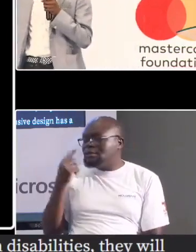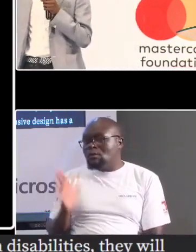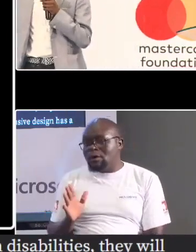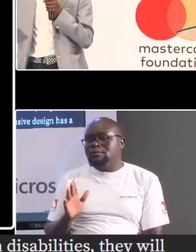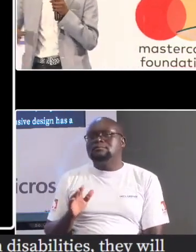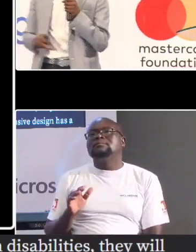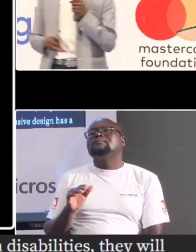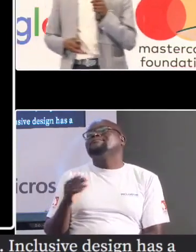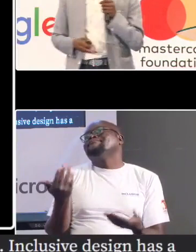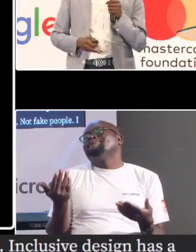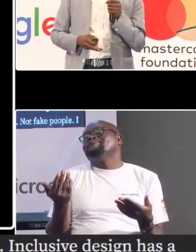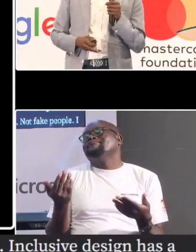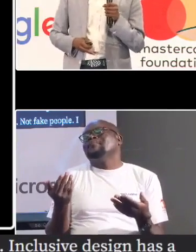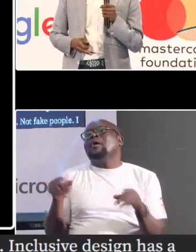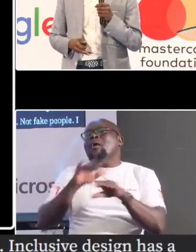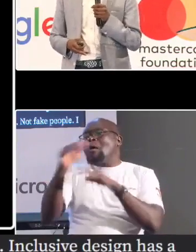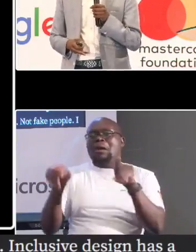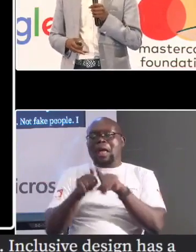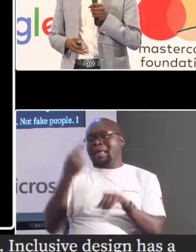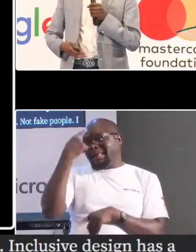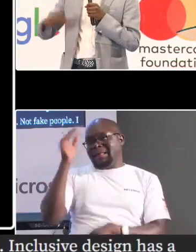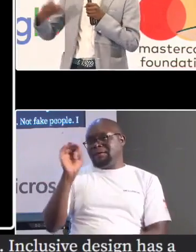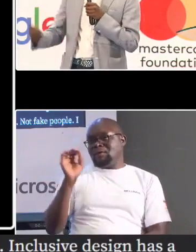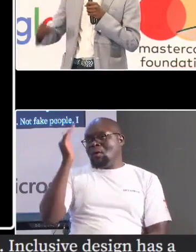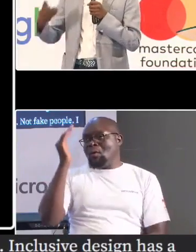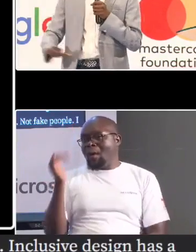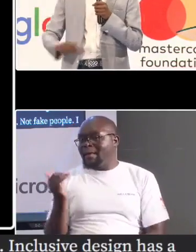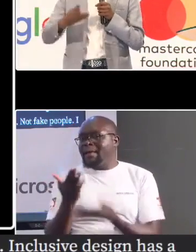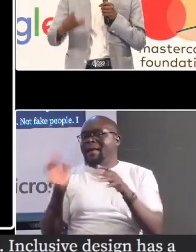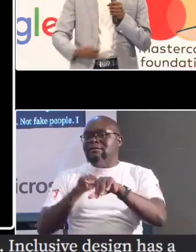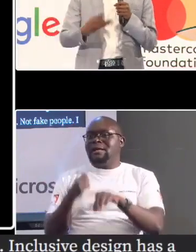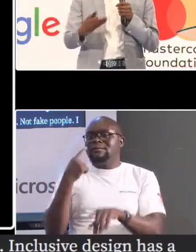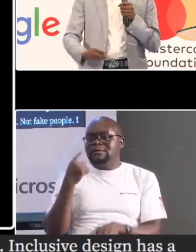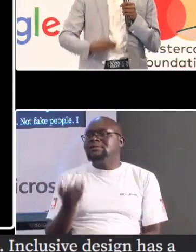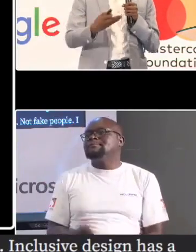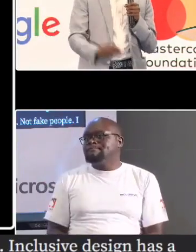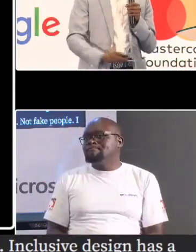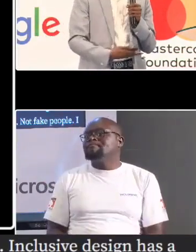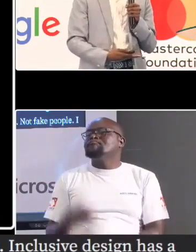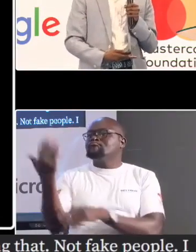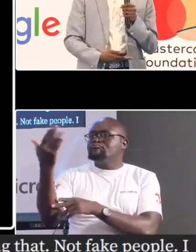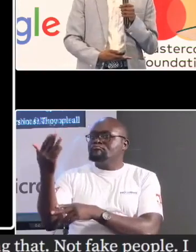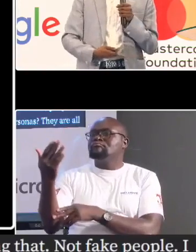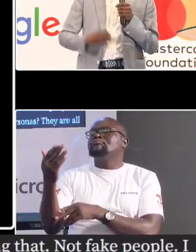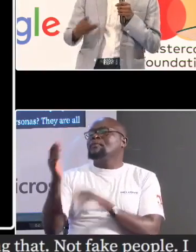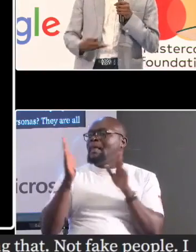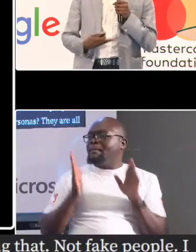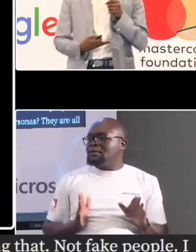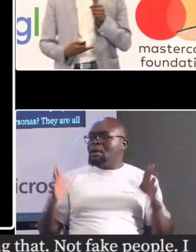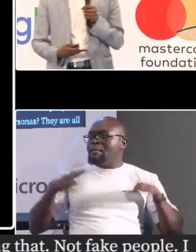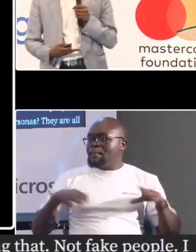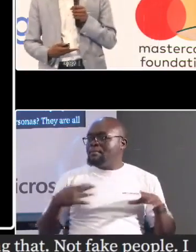all grinning like idiots. Why is it every time we see a corporate presentation with personas, people